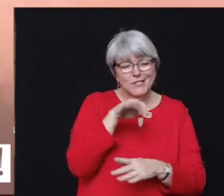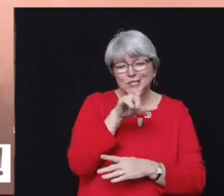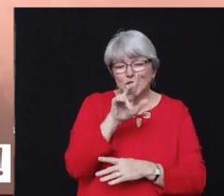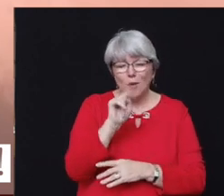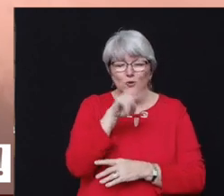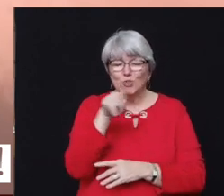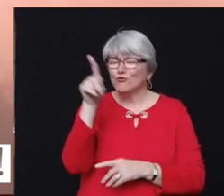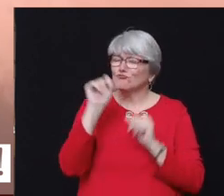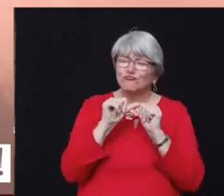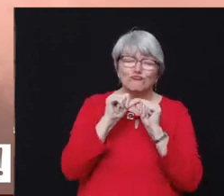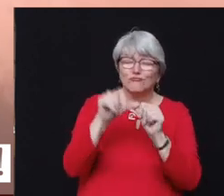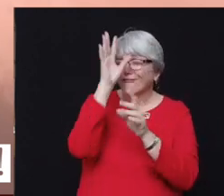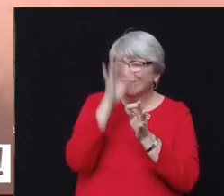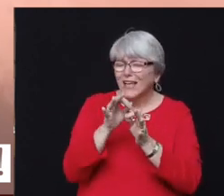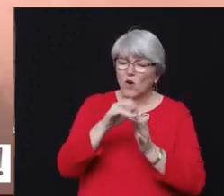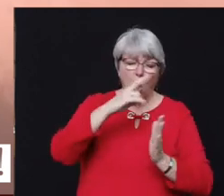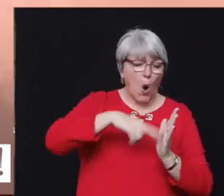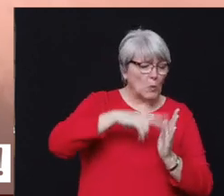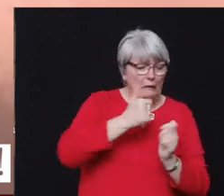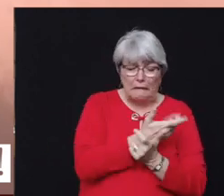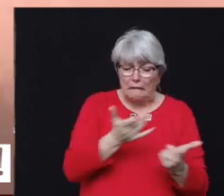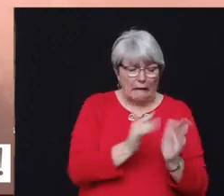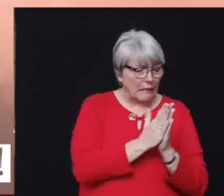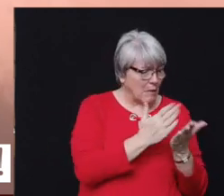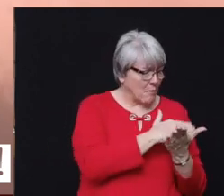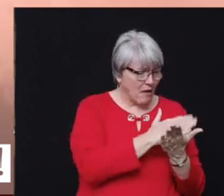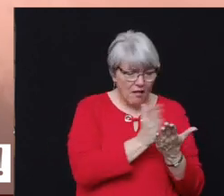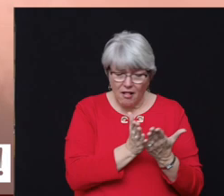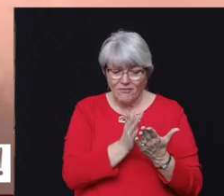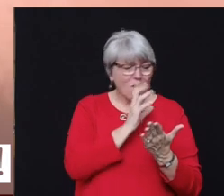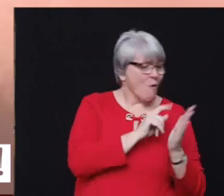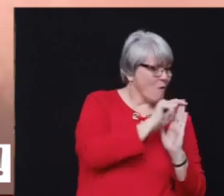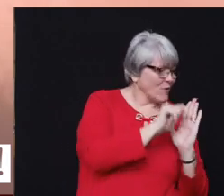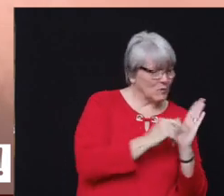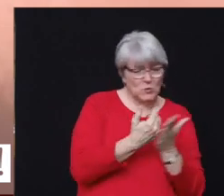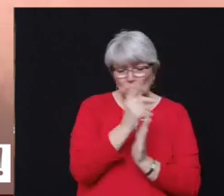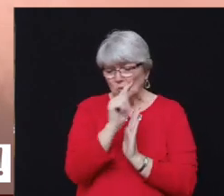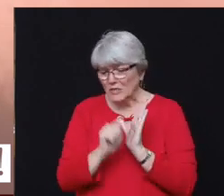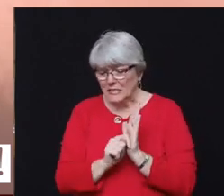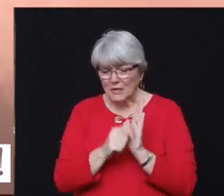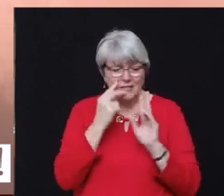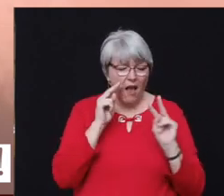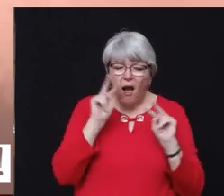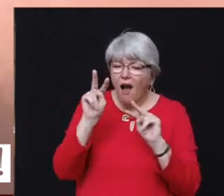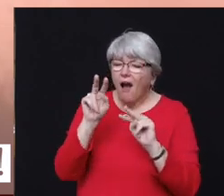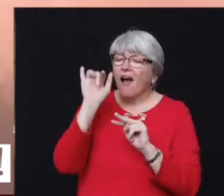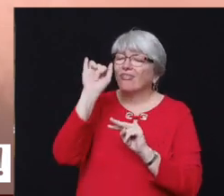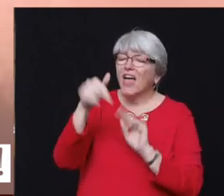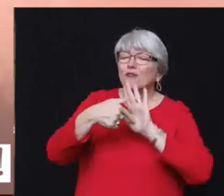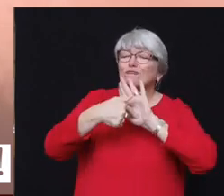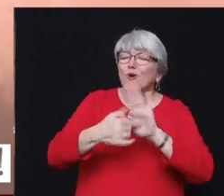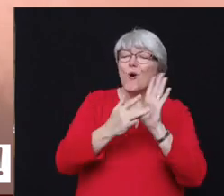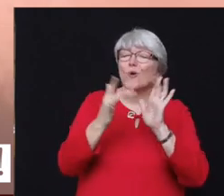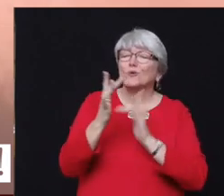how you're ever faithfulness, or whether it be reading anything in the gospel or even the Old Testament and seeing it point back to Jesus Christ, I just